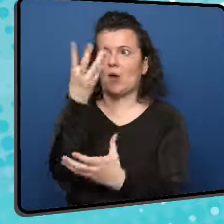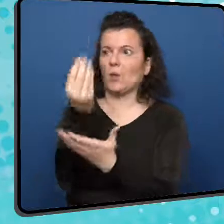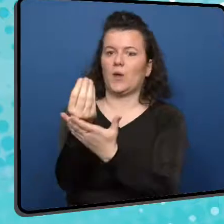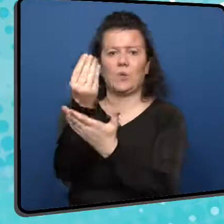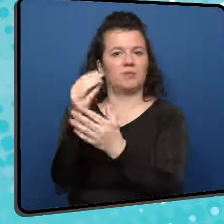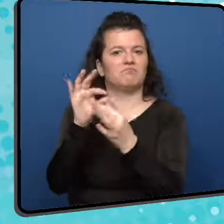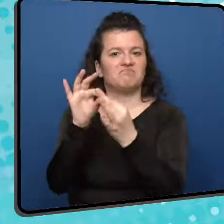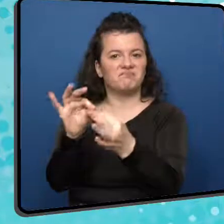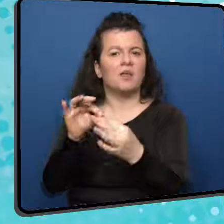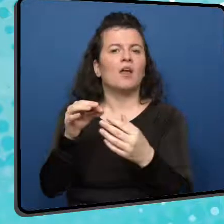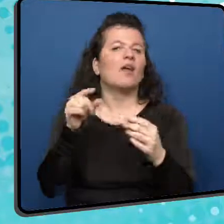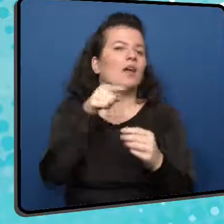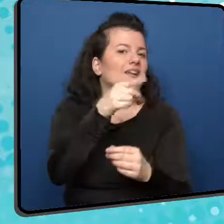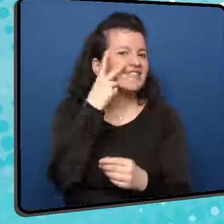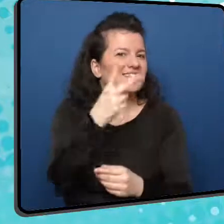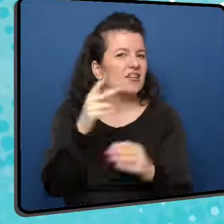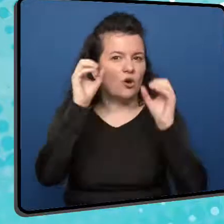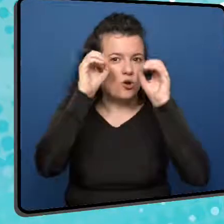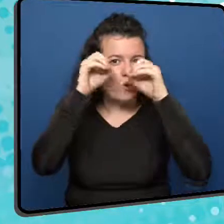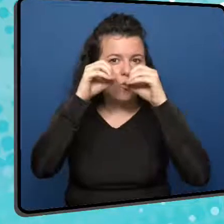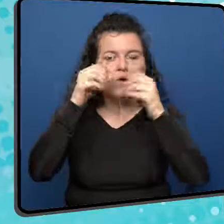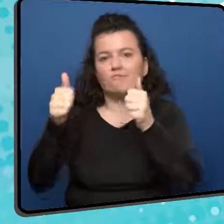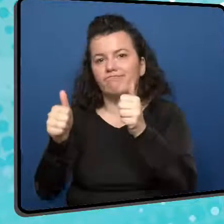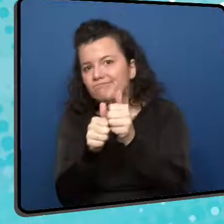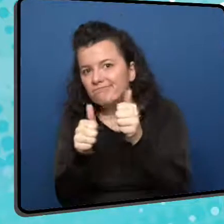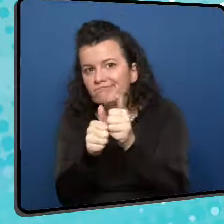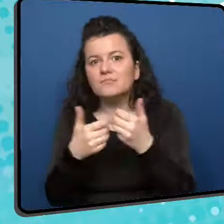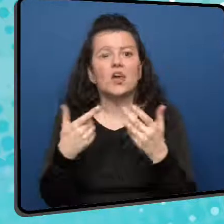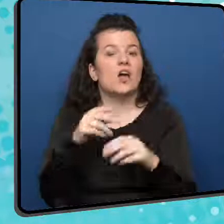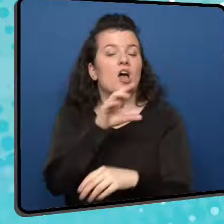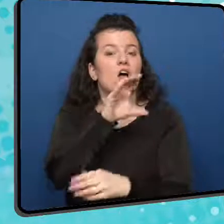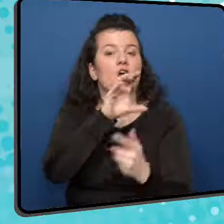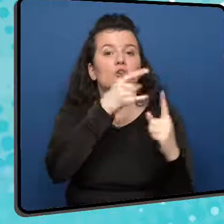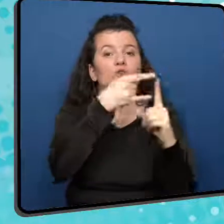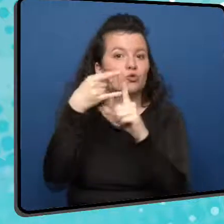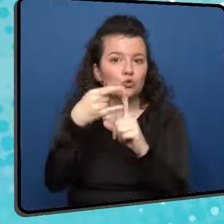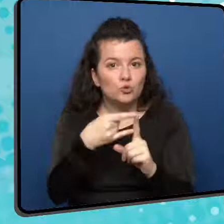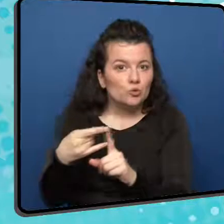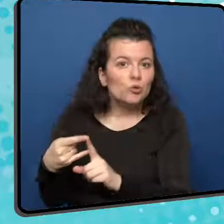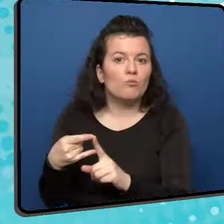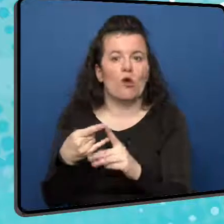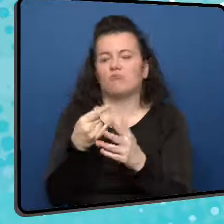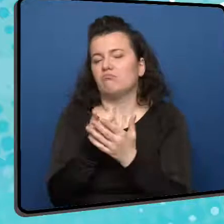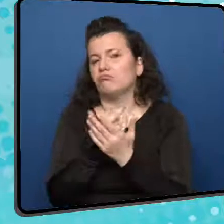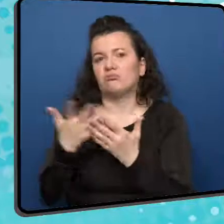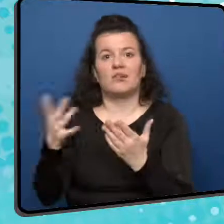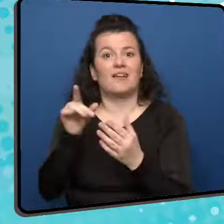Google Assistant, Zoom, Ring Central, and others. Yeah.